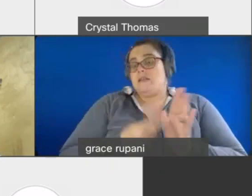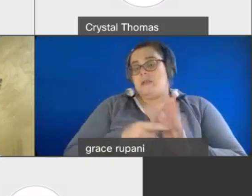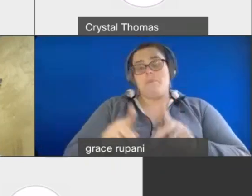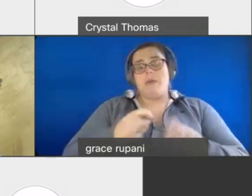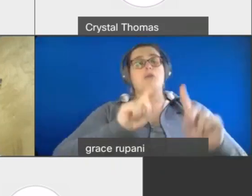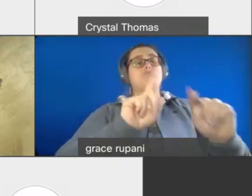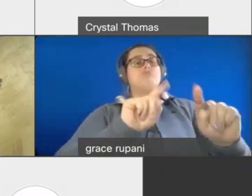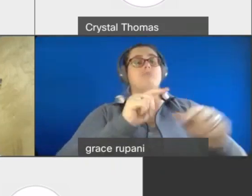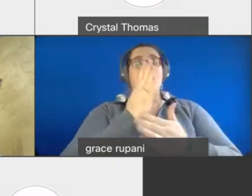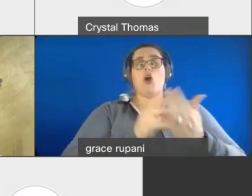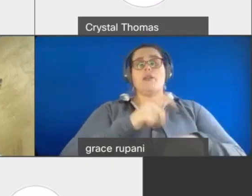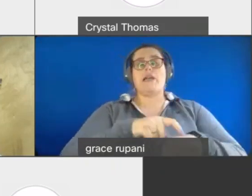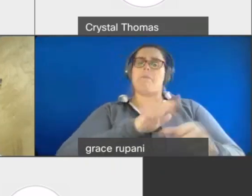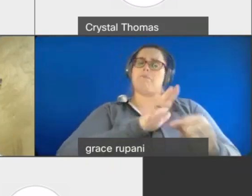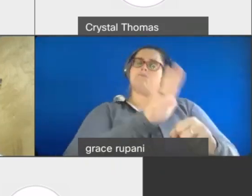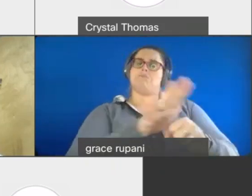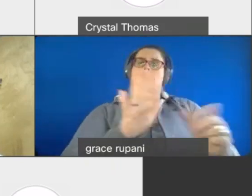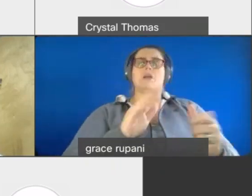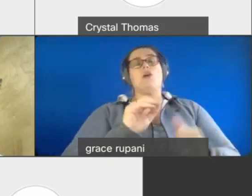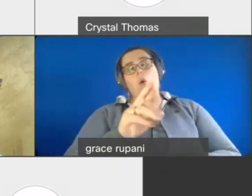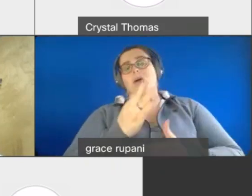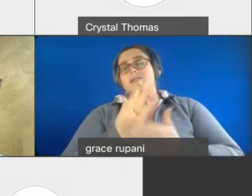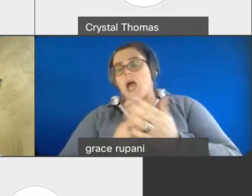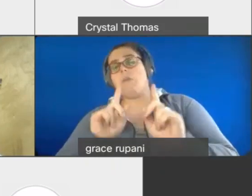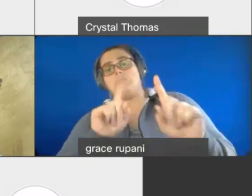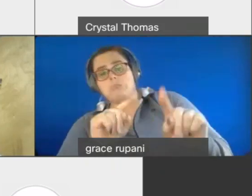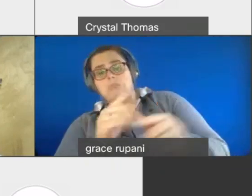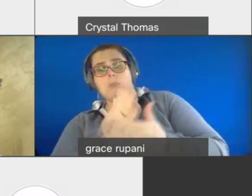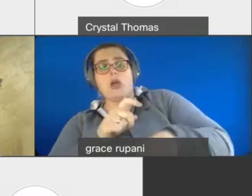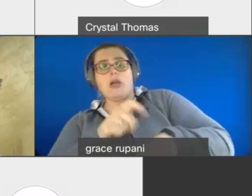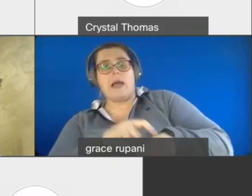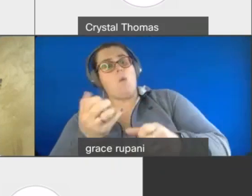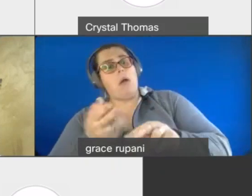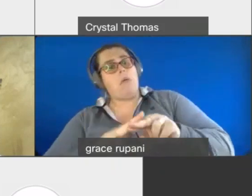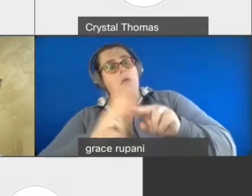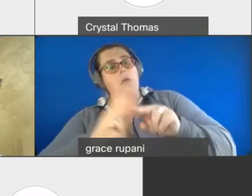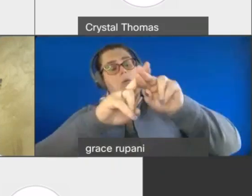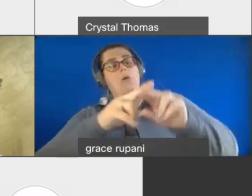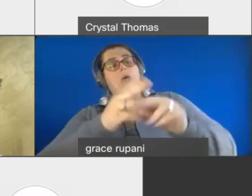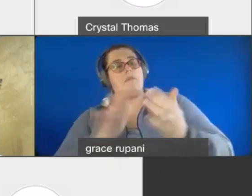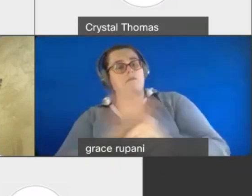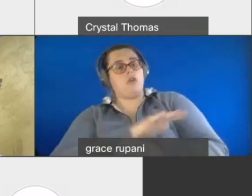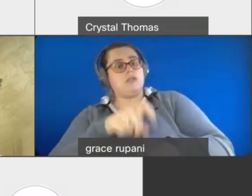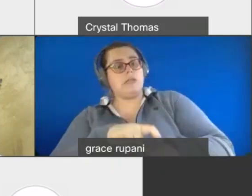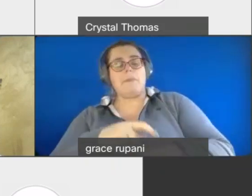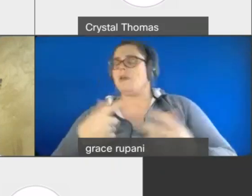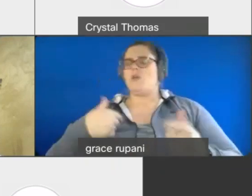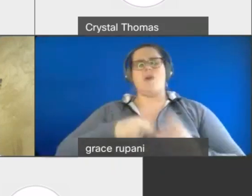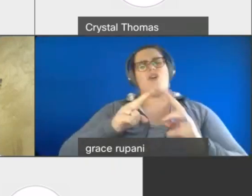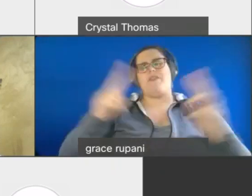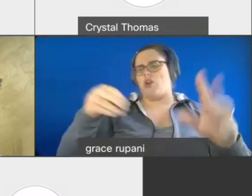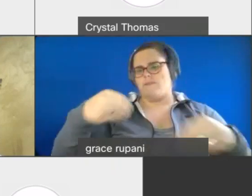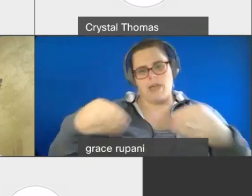of activity and involvement. So we're very flexible, in that regard, in terms of meeting the needs